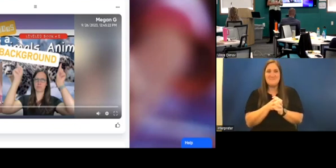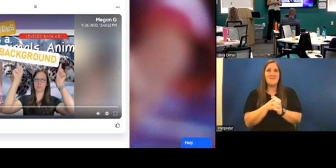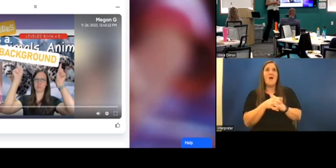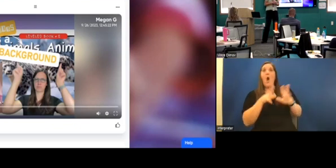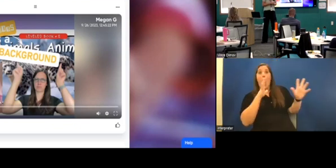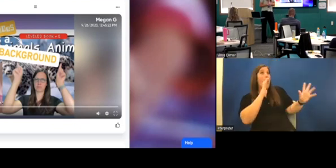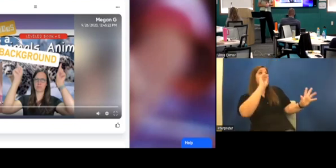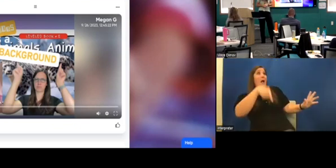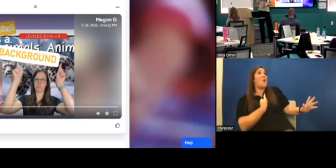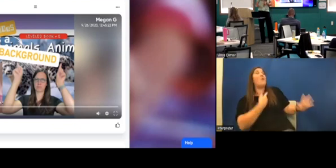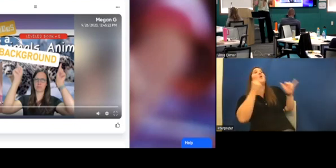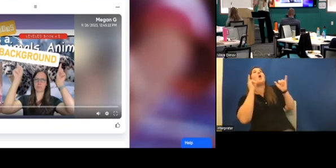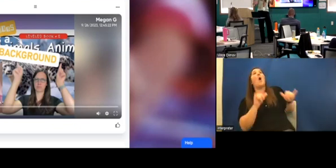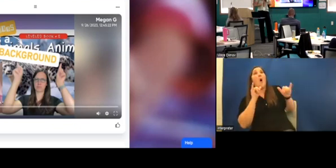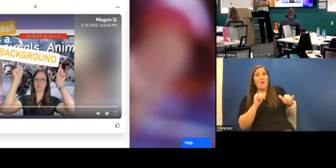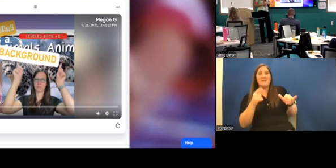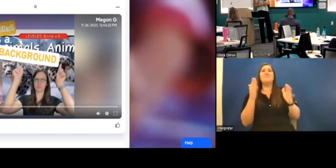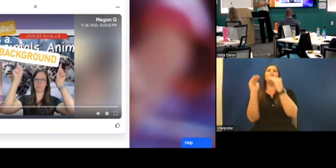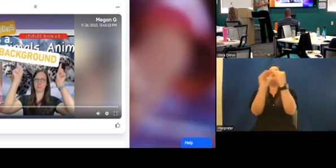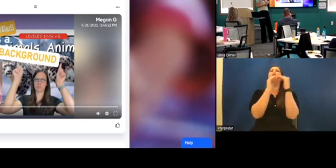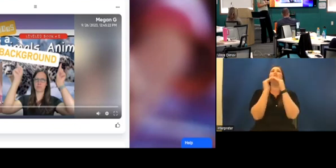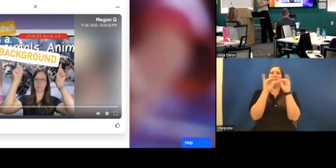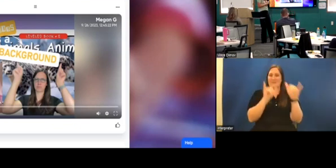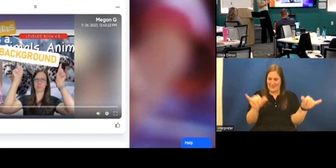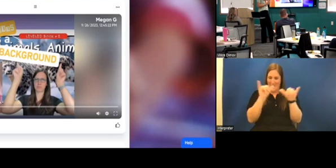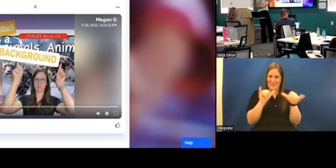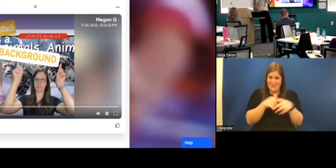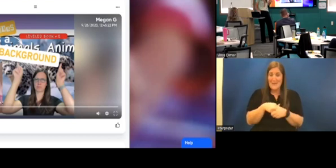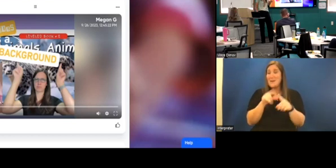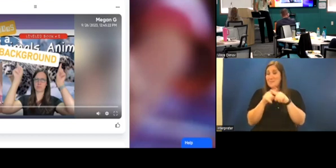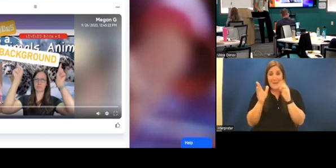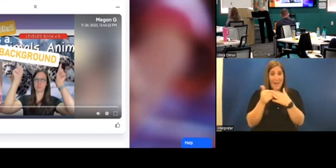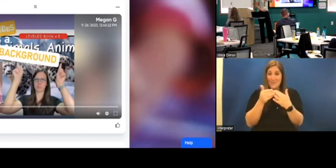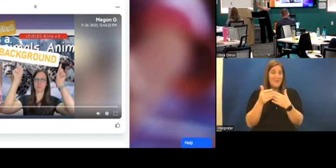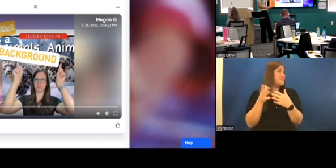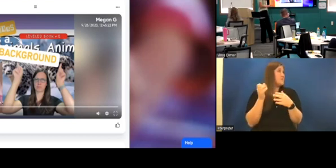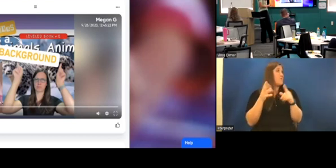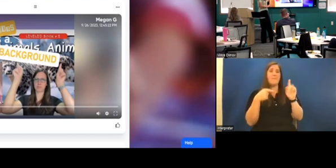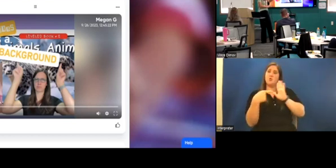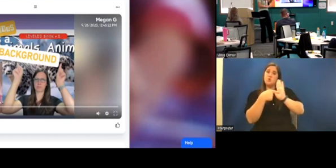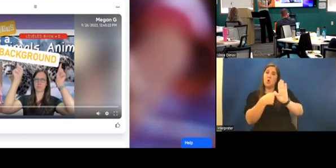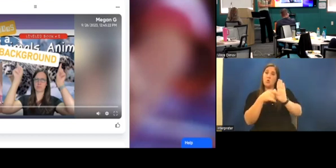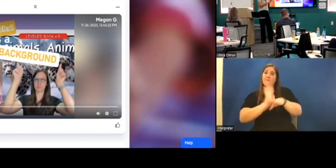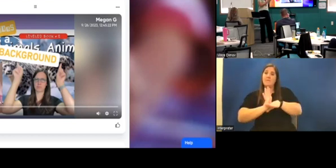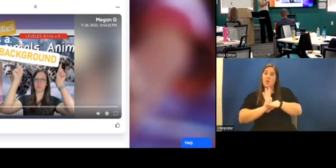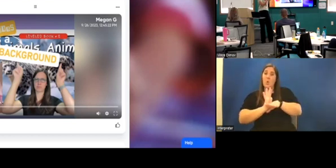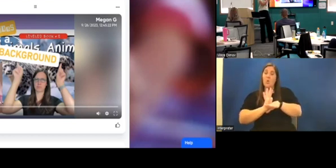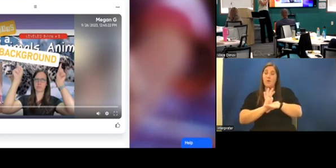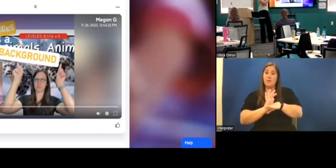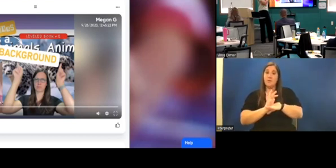us. Oh man, we're making it work. So anyway, I'll show you this little video. It's just a quick little